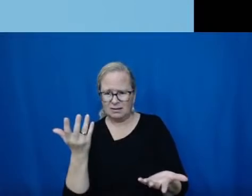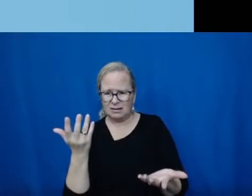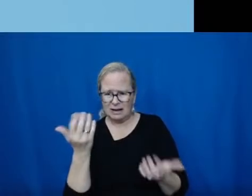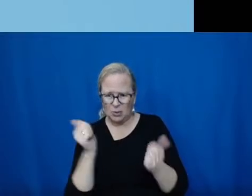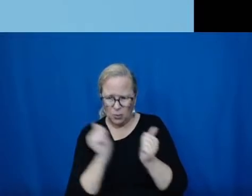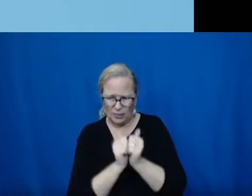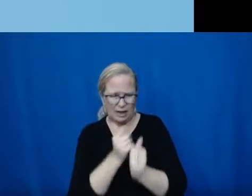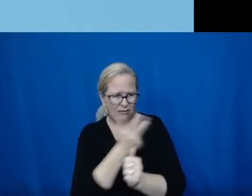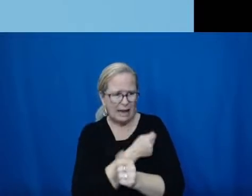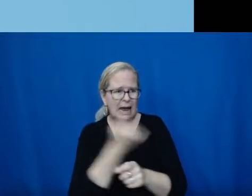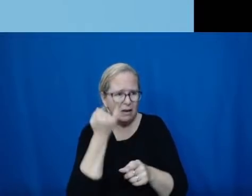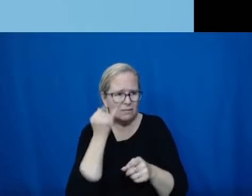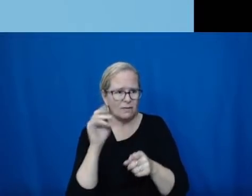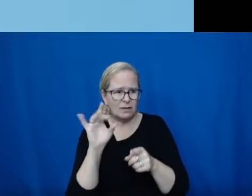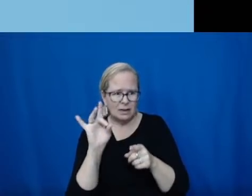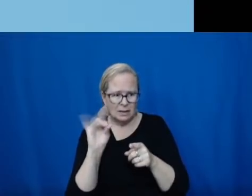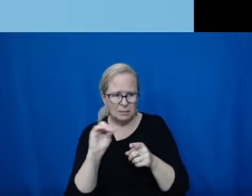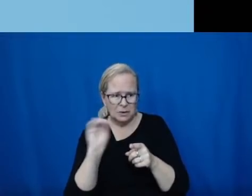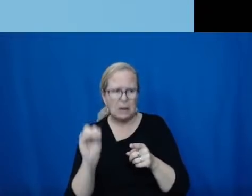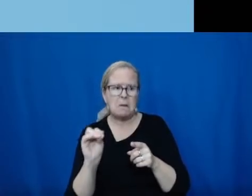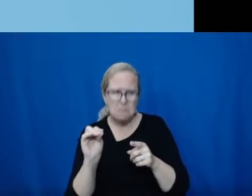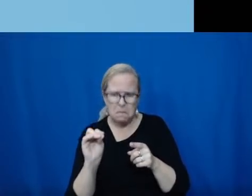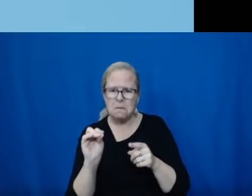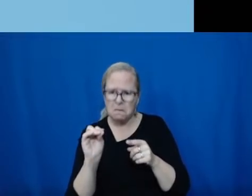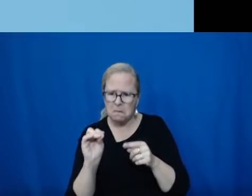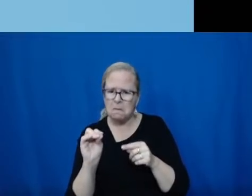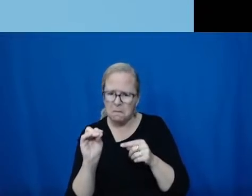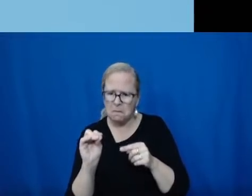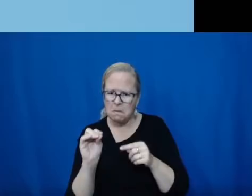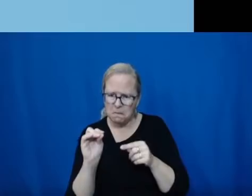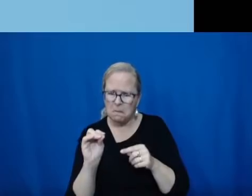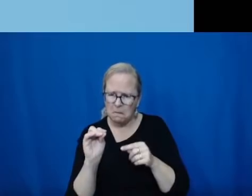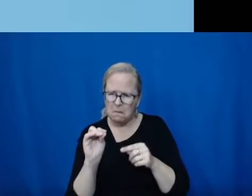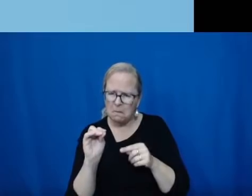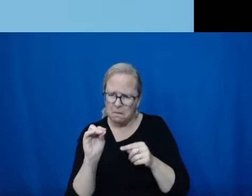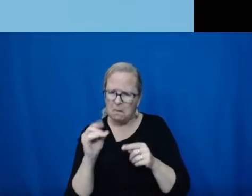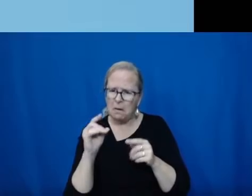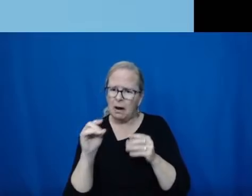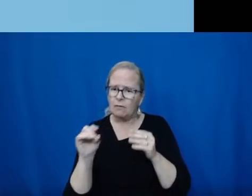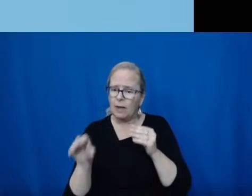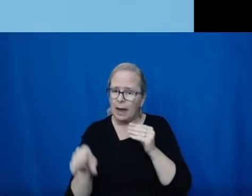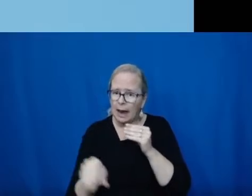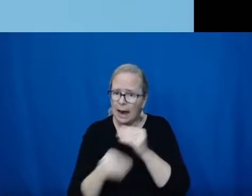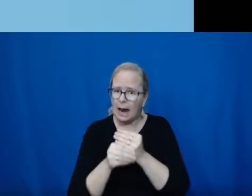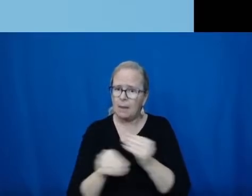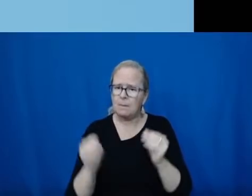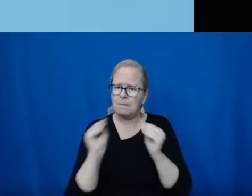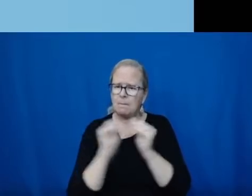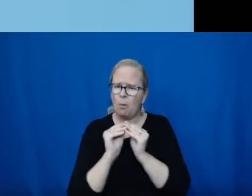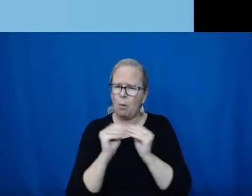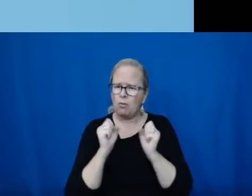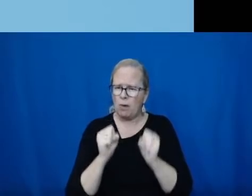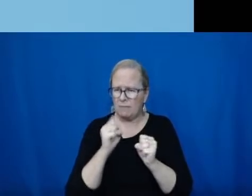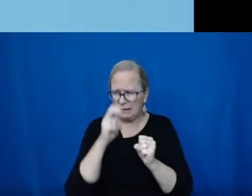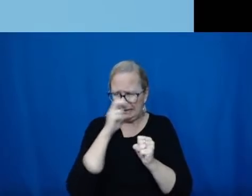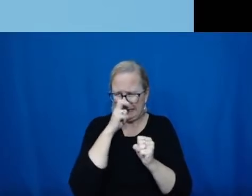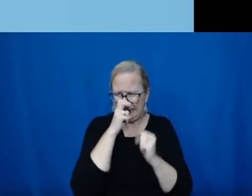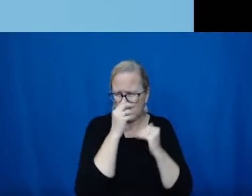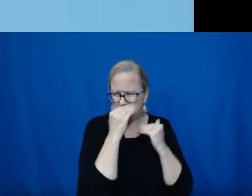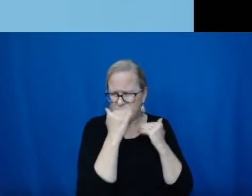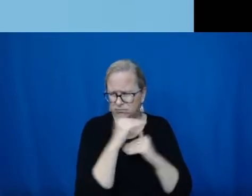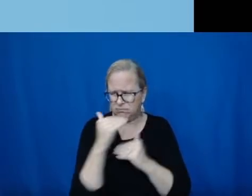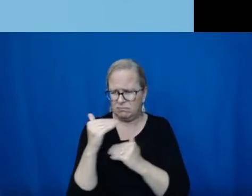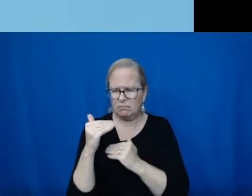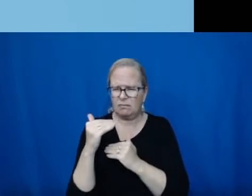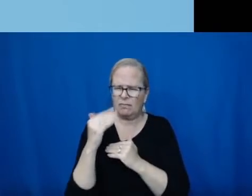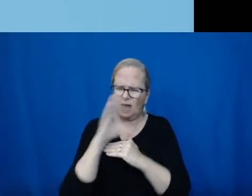top of it. In less than 2 weeks, we could stop such a hypothetical outbreak. So it's sort of like showing what